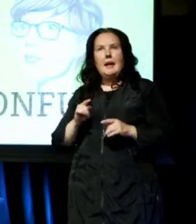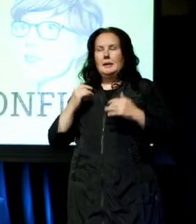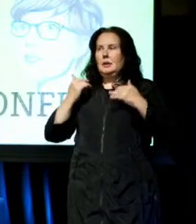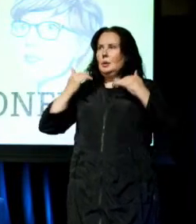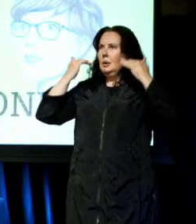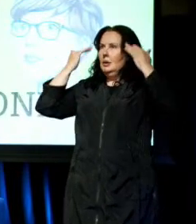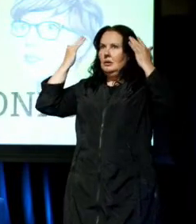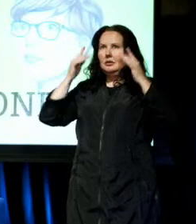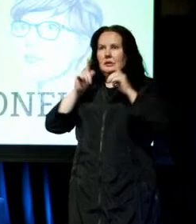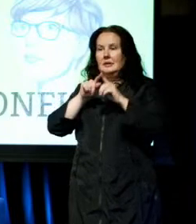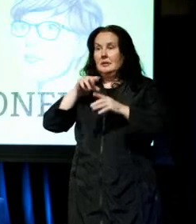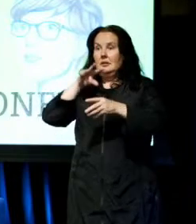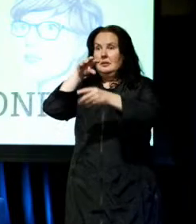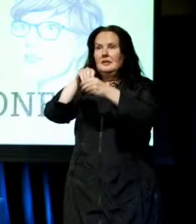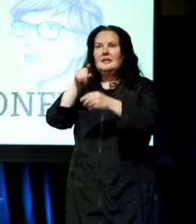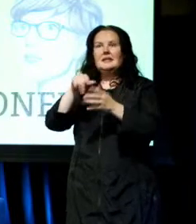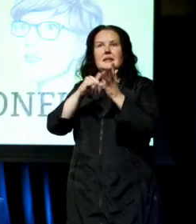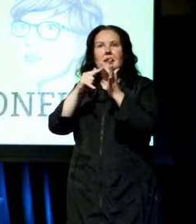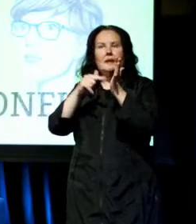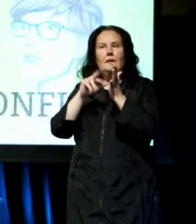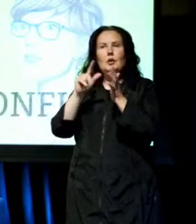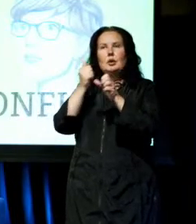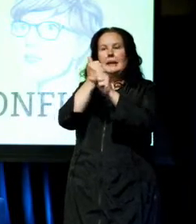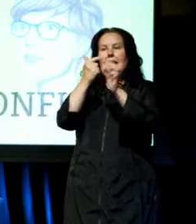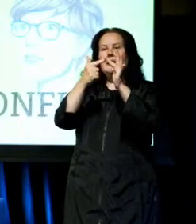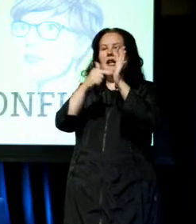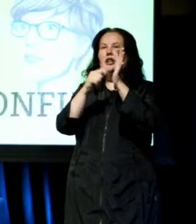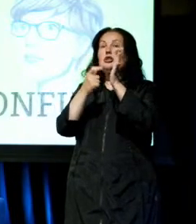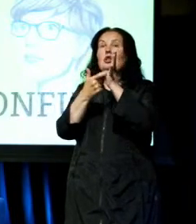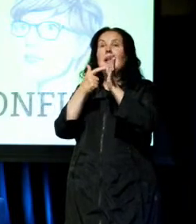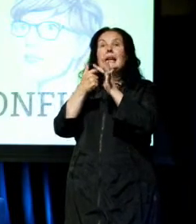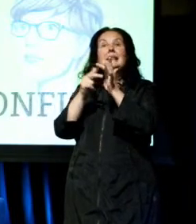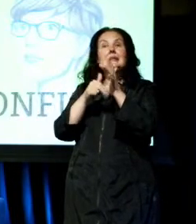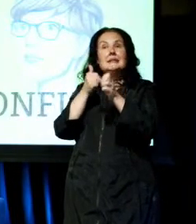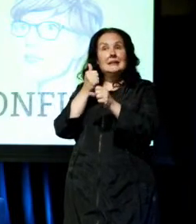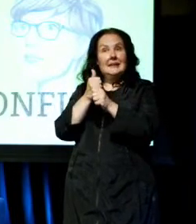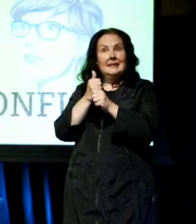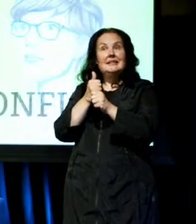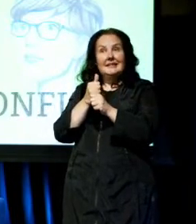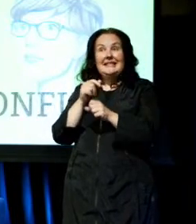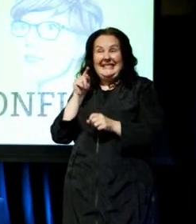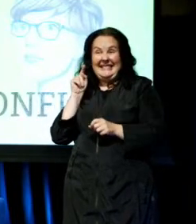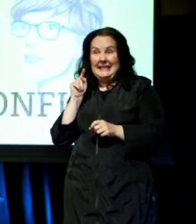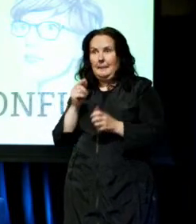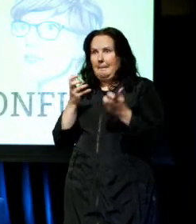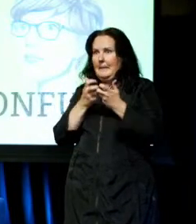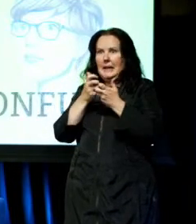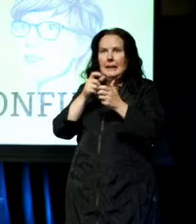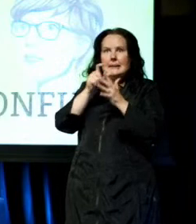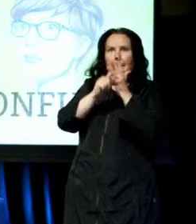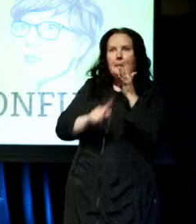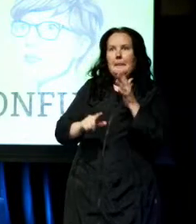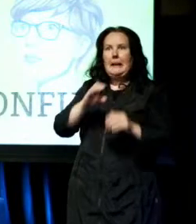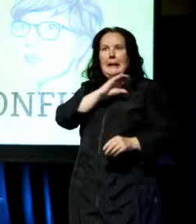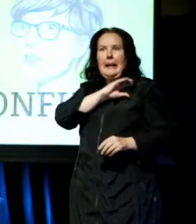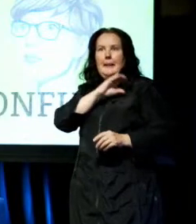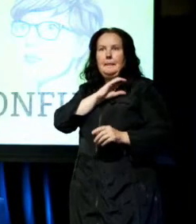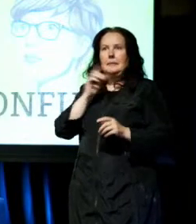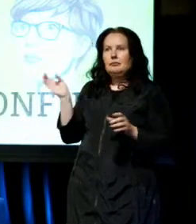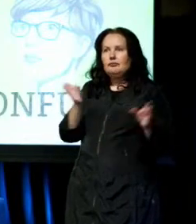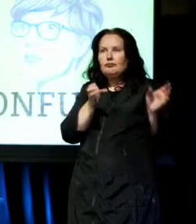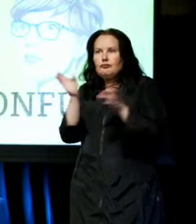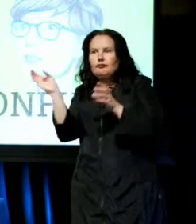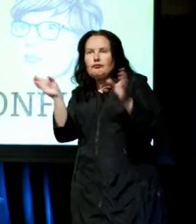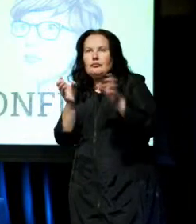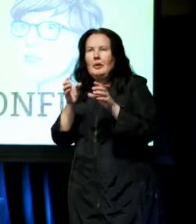set for that Get Krackin episode, because there were lots of disabled people cast on that episode, you know, quirky characters popping in. There